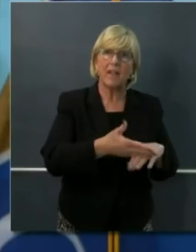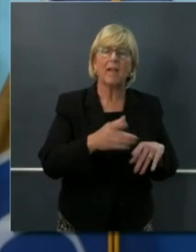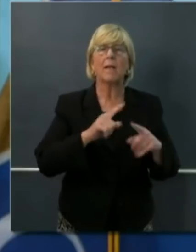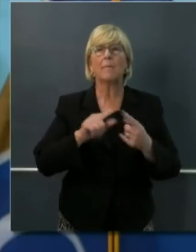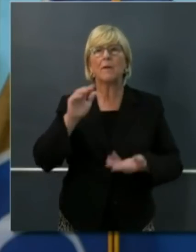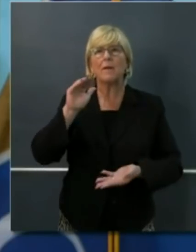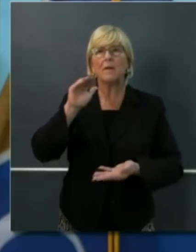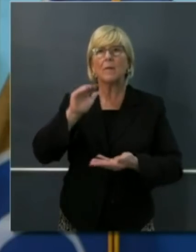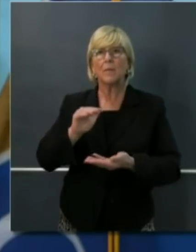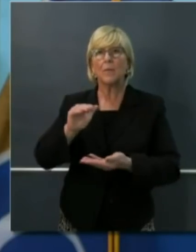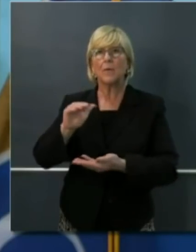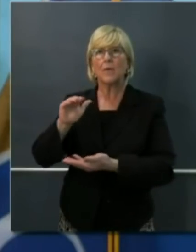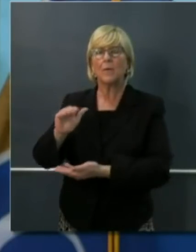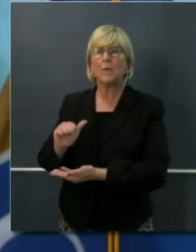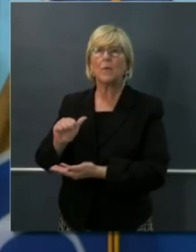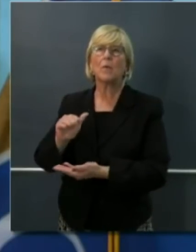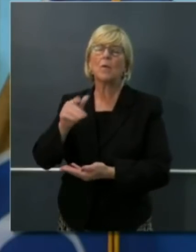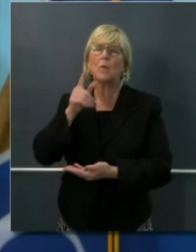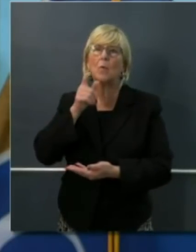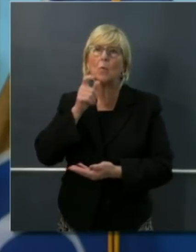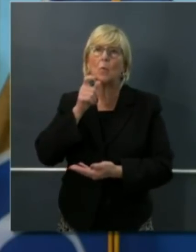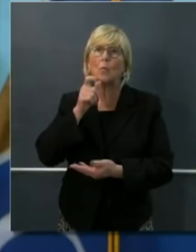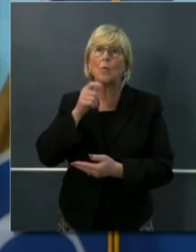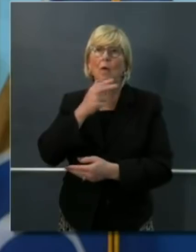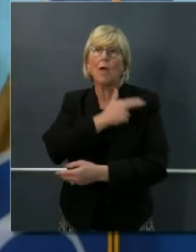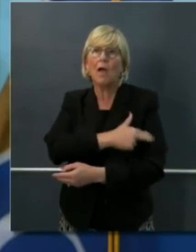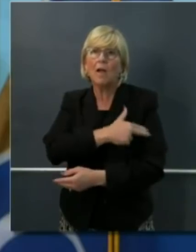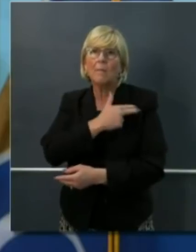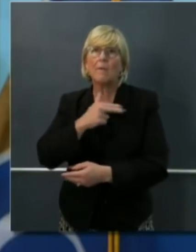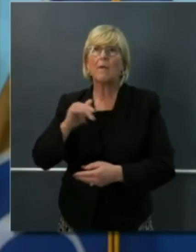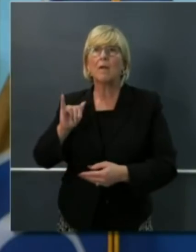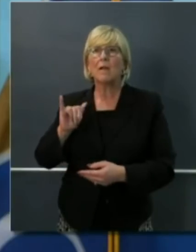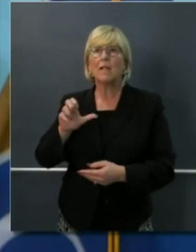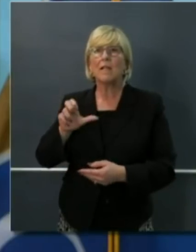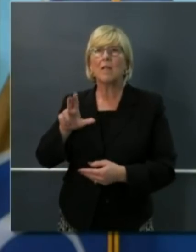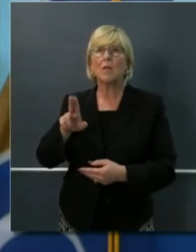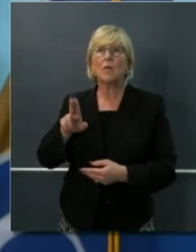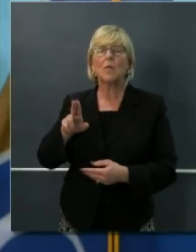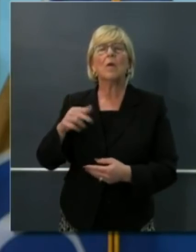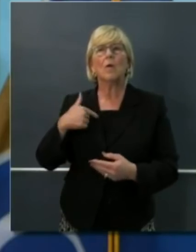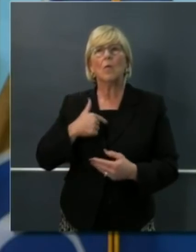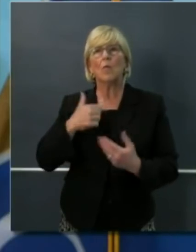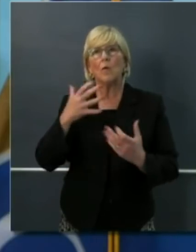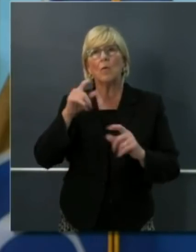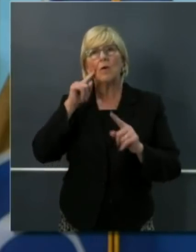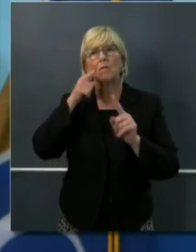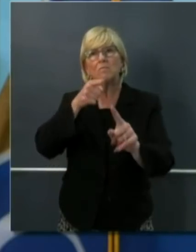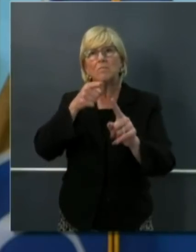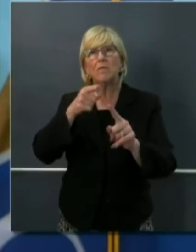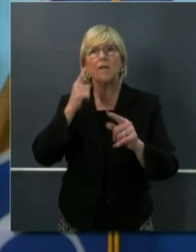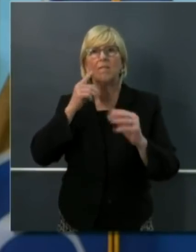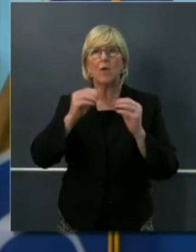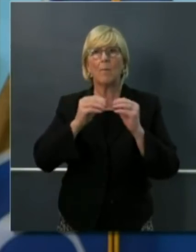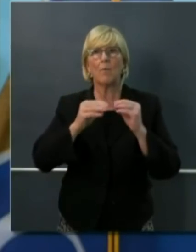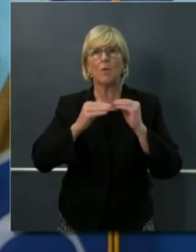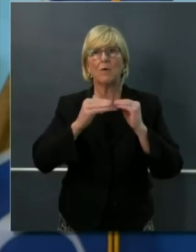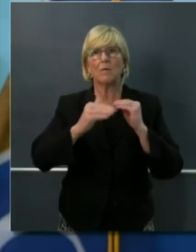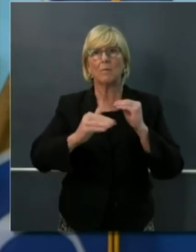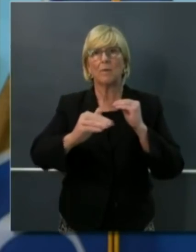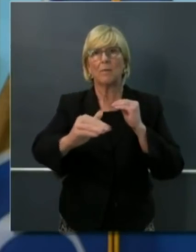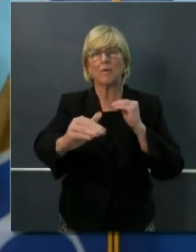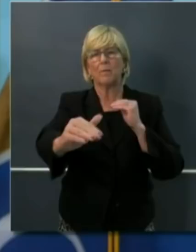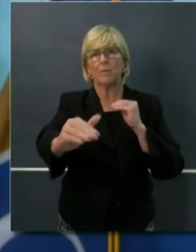this framework of a line that's beginning to straighten, to flatten, and stability. That is the predicate of that